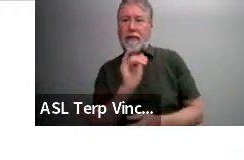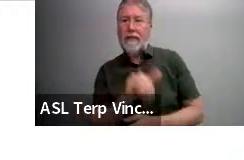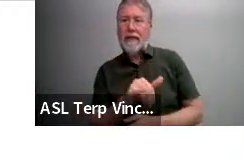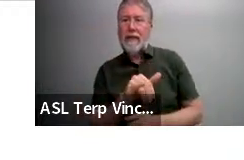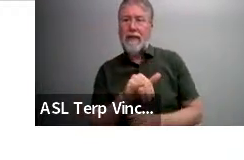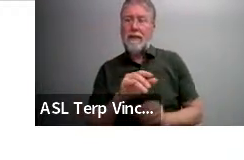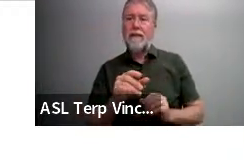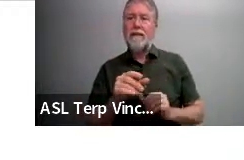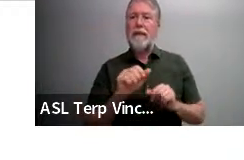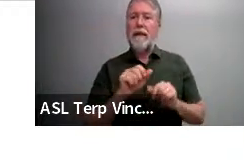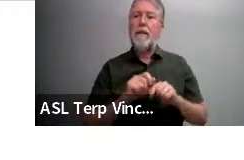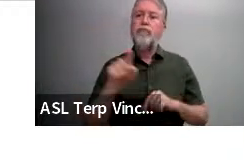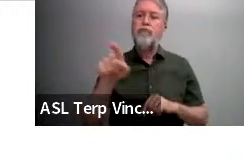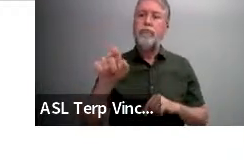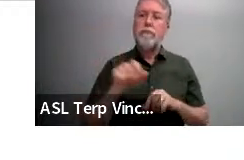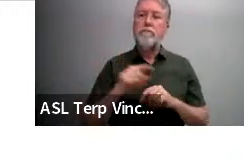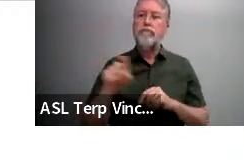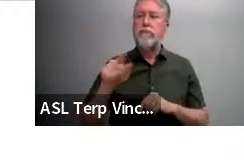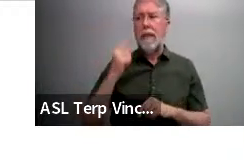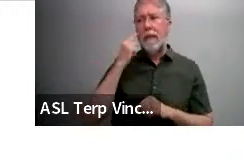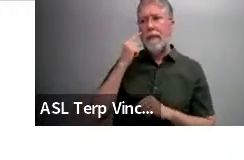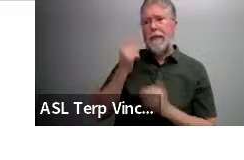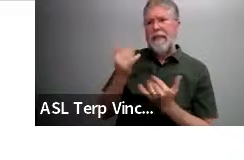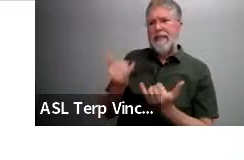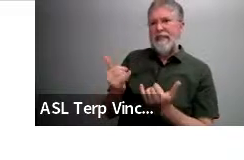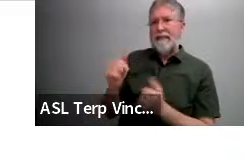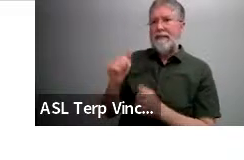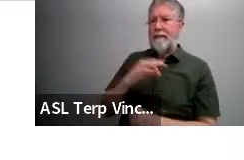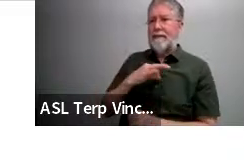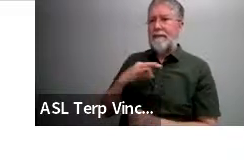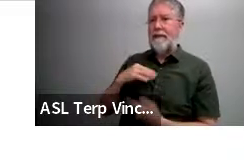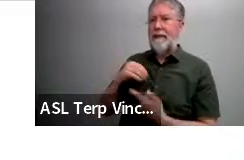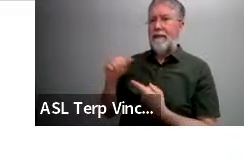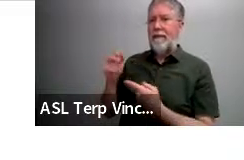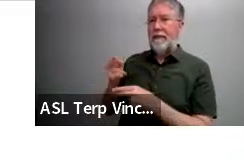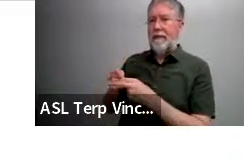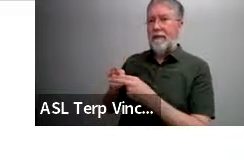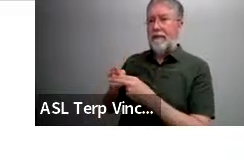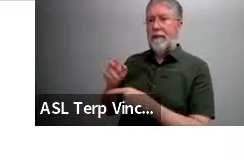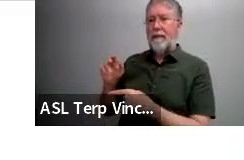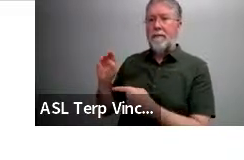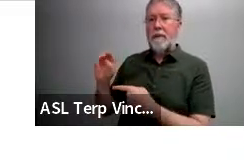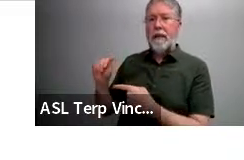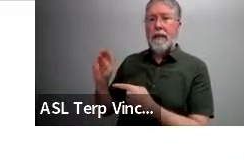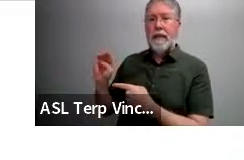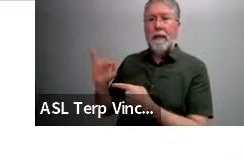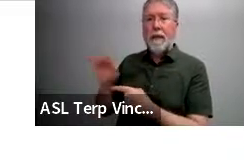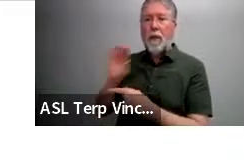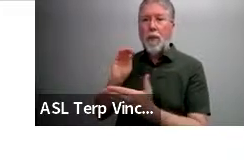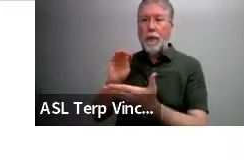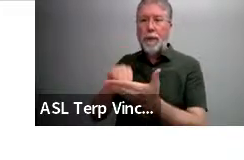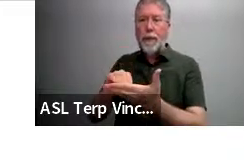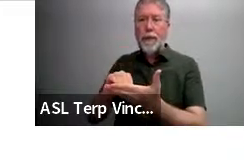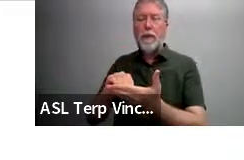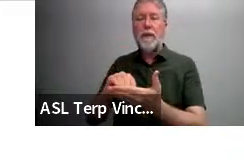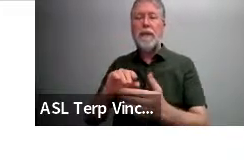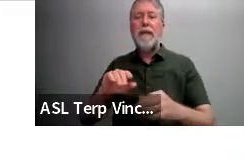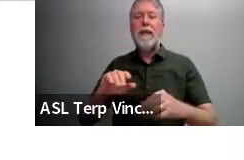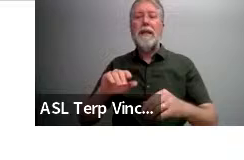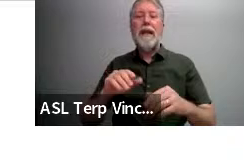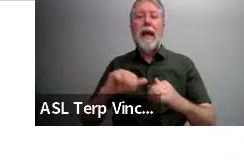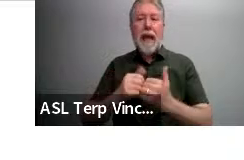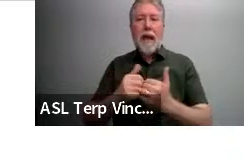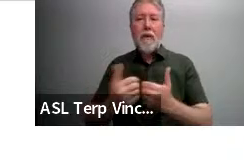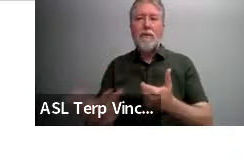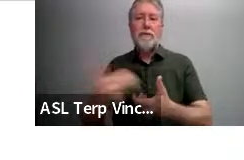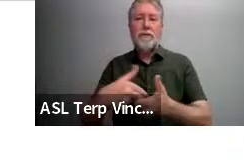is posting the link to sign up for our Access Board news in the chat, but it is